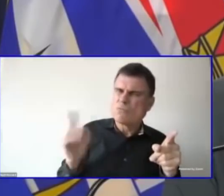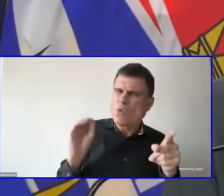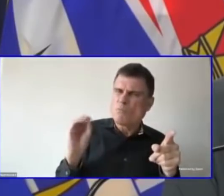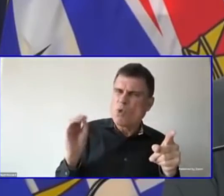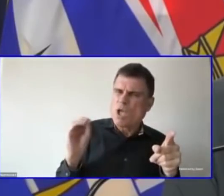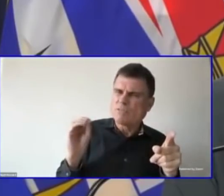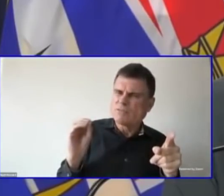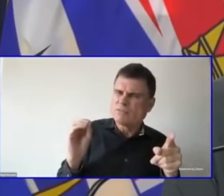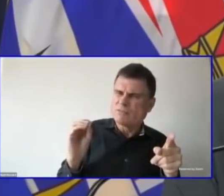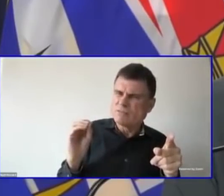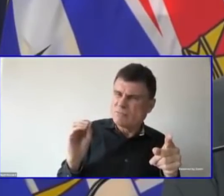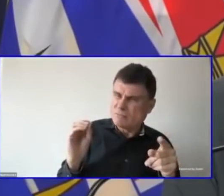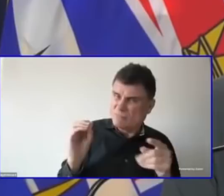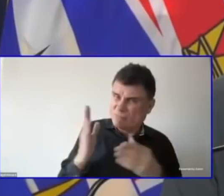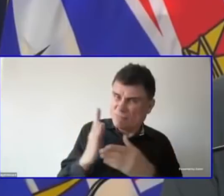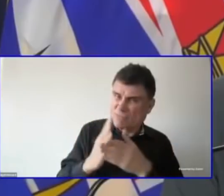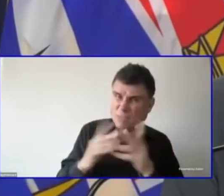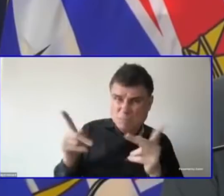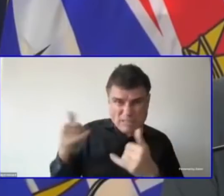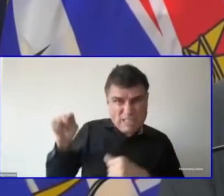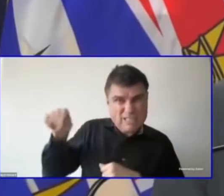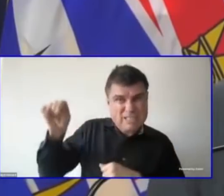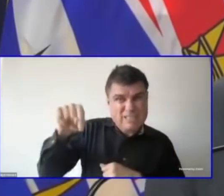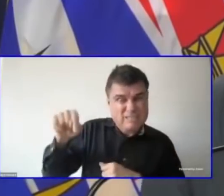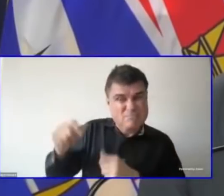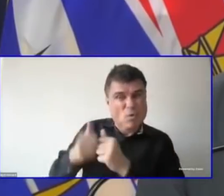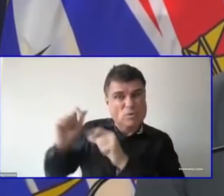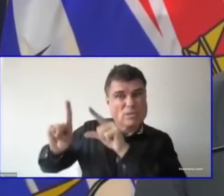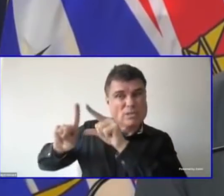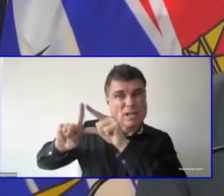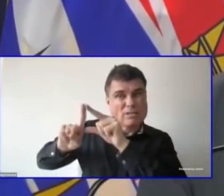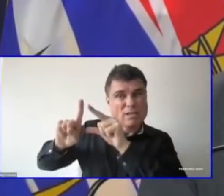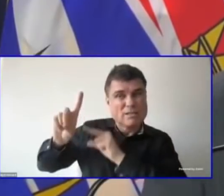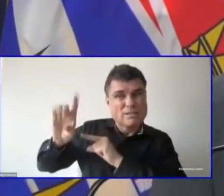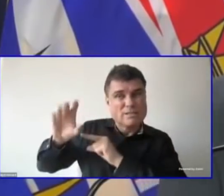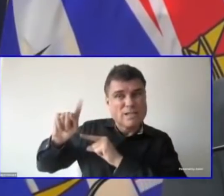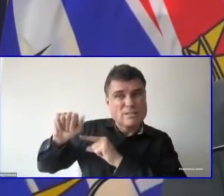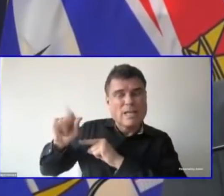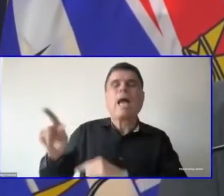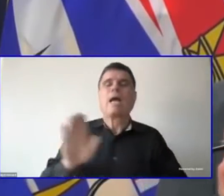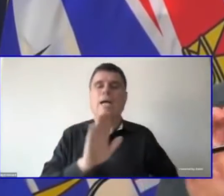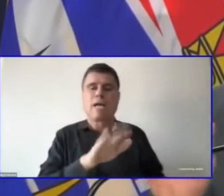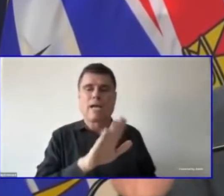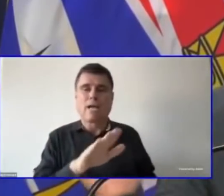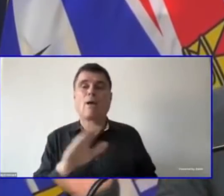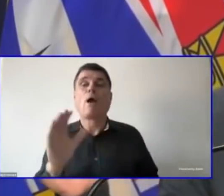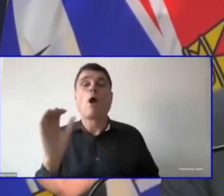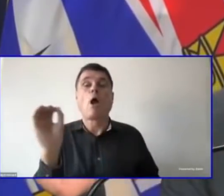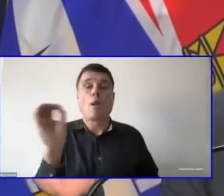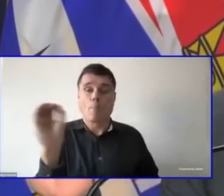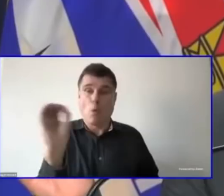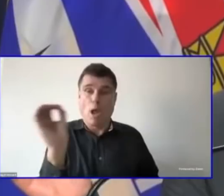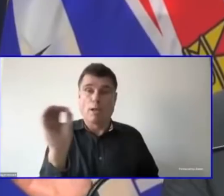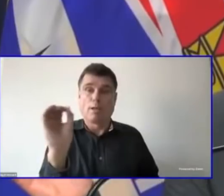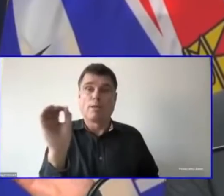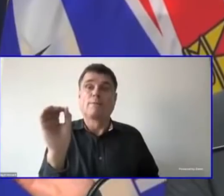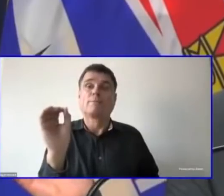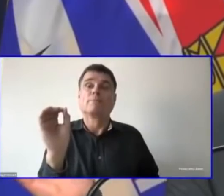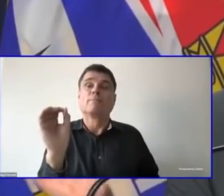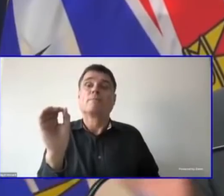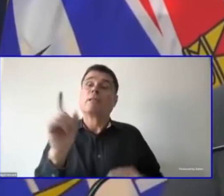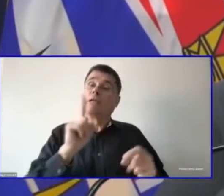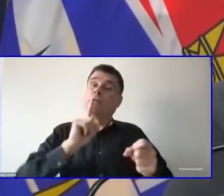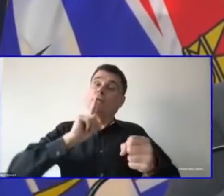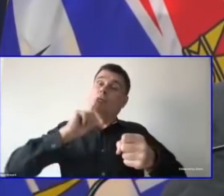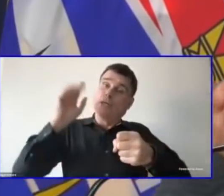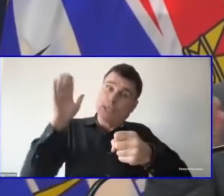people must be getting Delta? Yeah, so the Omicron numbers are those that are confirmed by whole